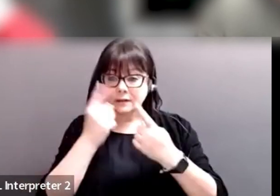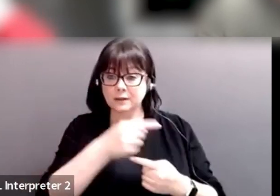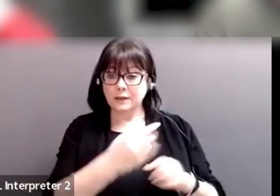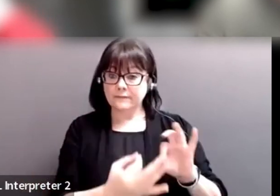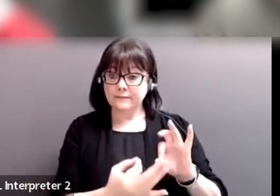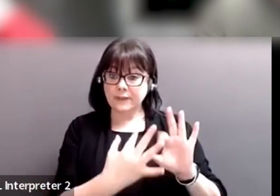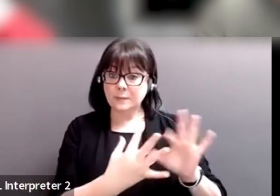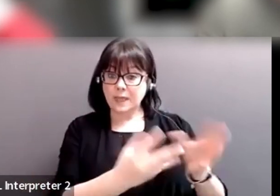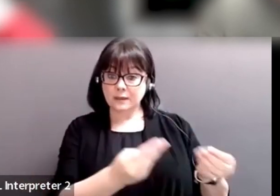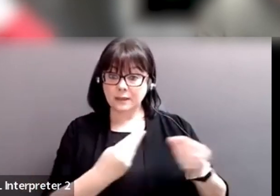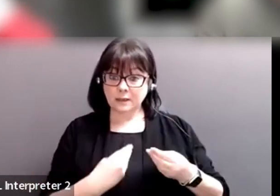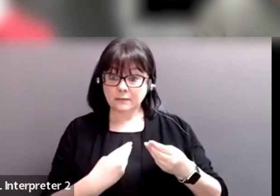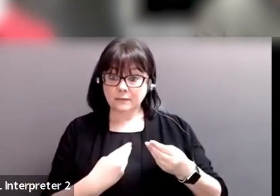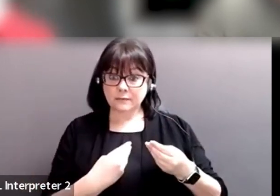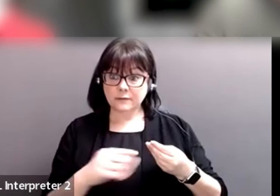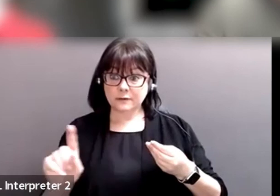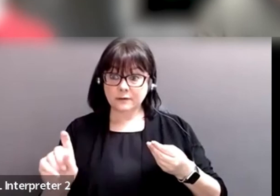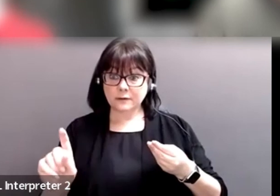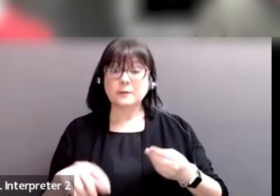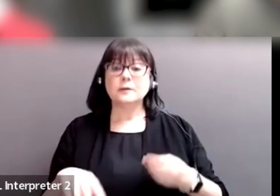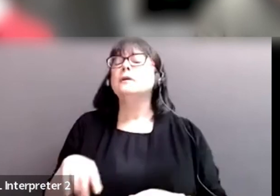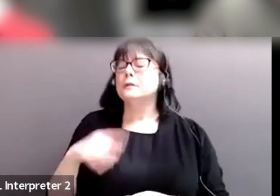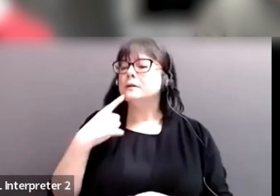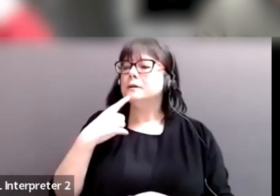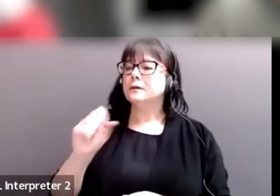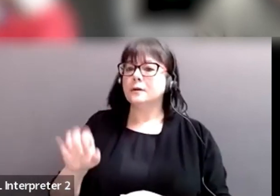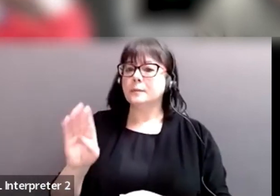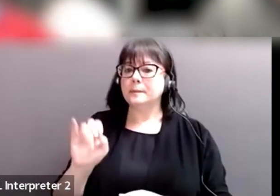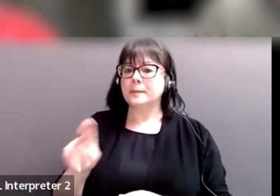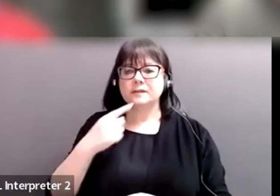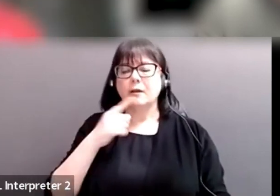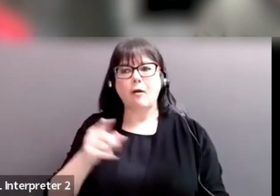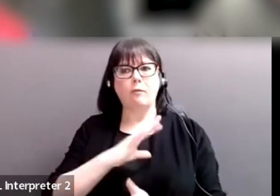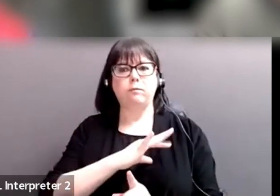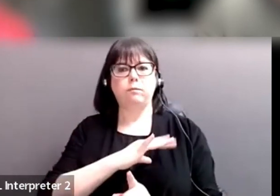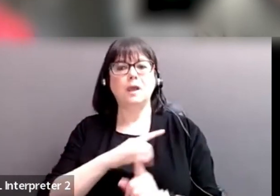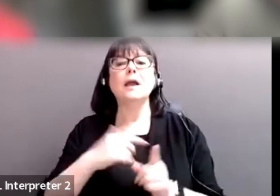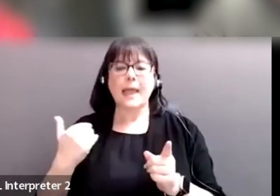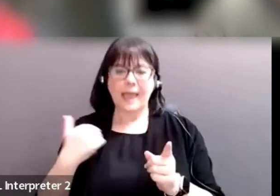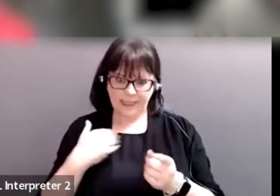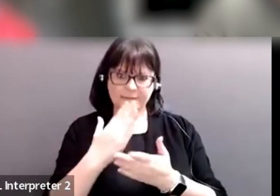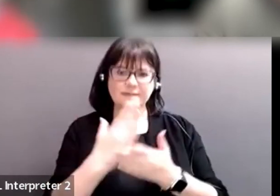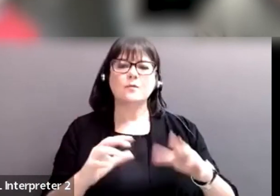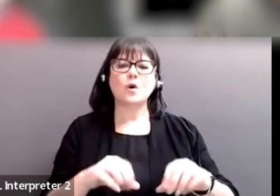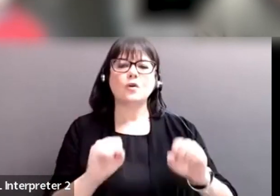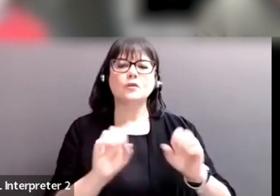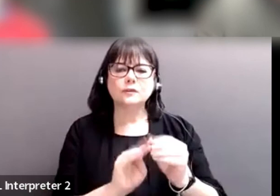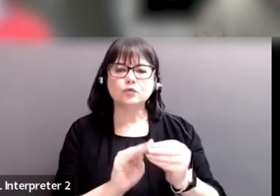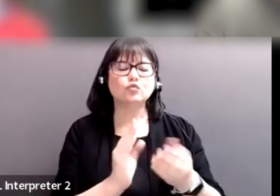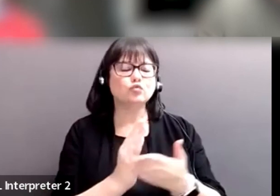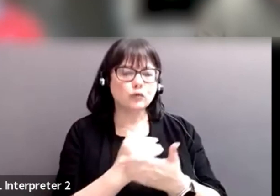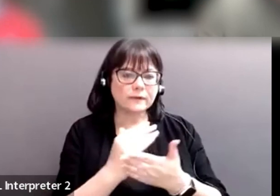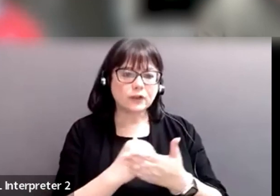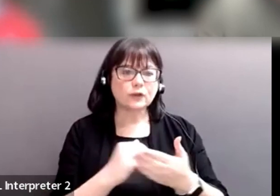Yeah. Oh yeah, that's great. So actually what's cool is we actually have like some of our writers provide like review sessions and recaps on like what